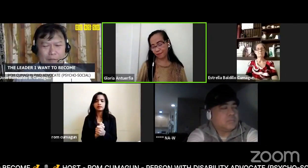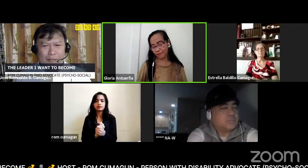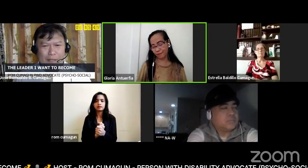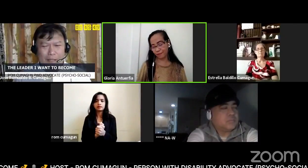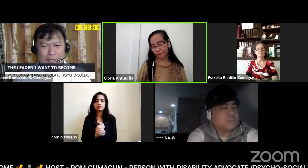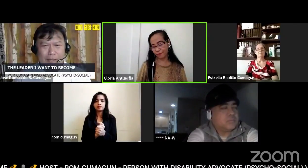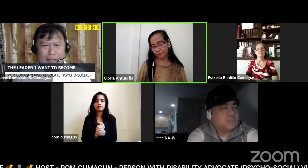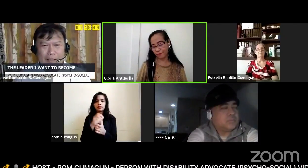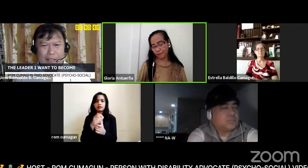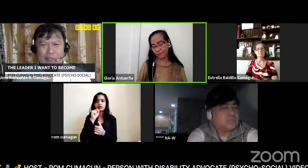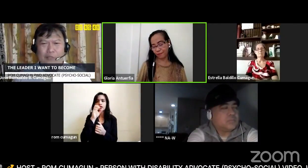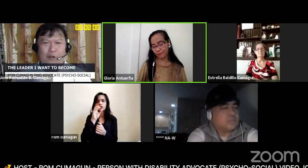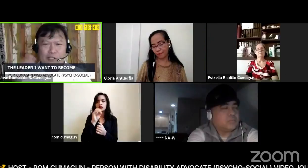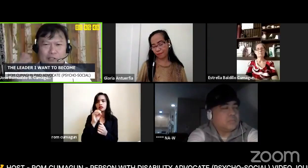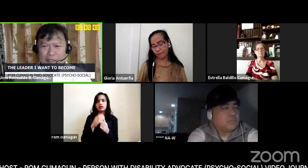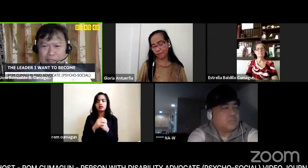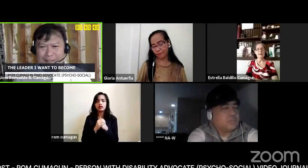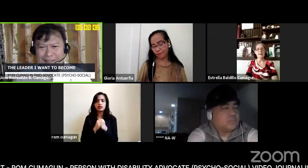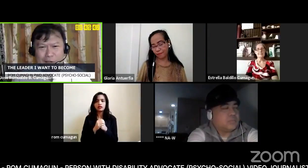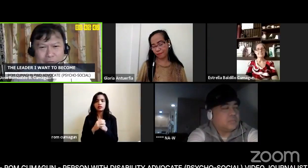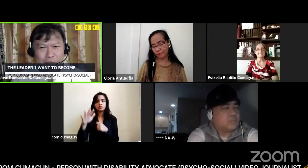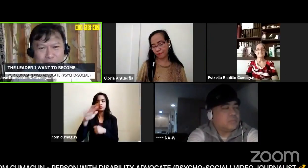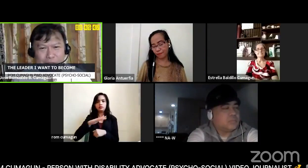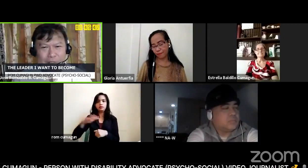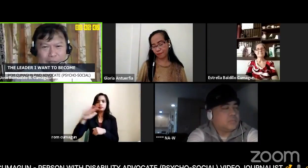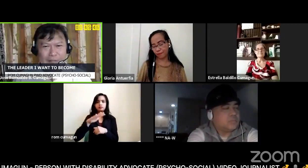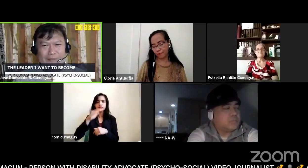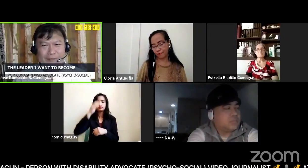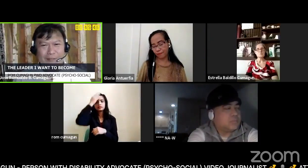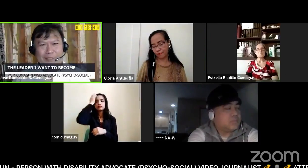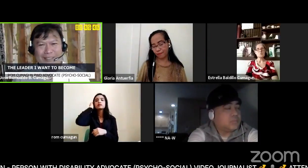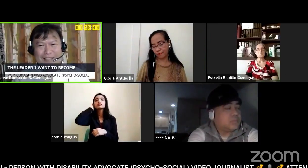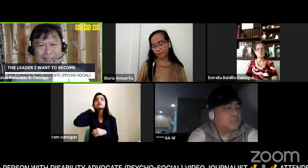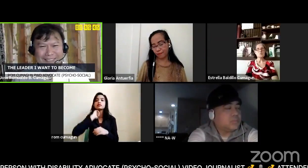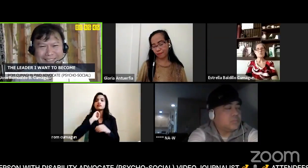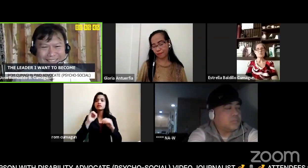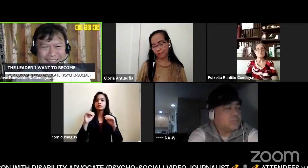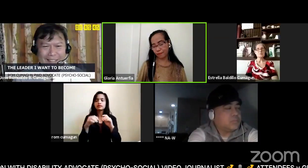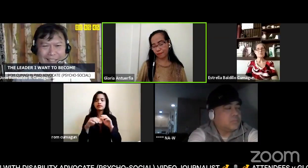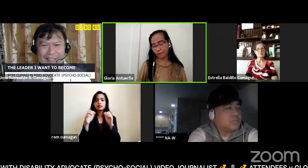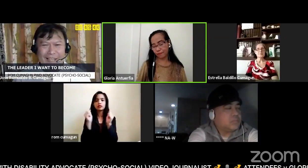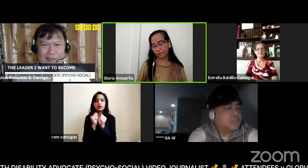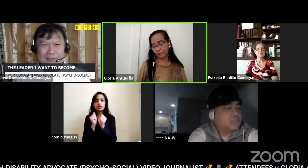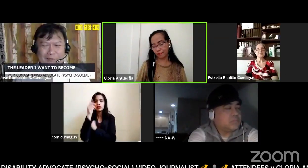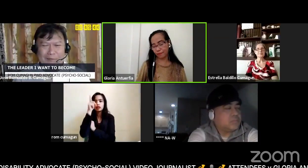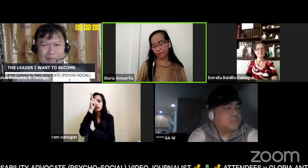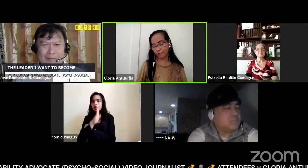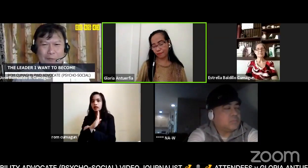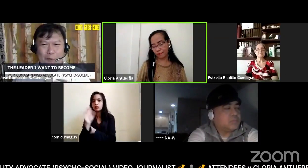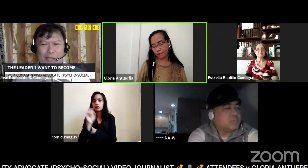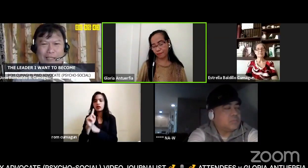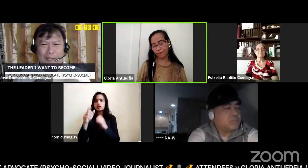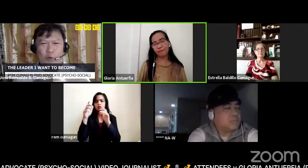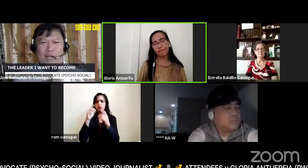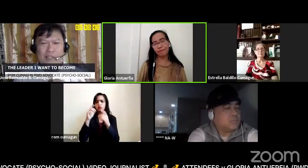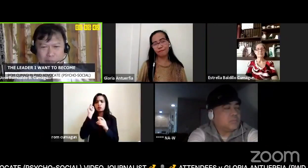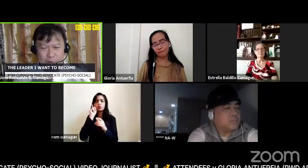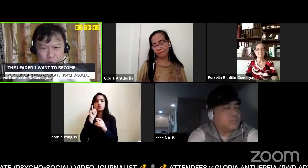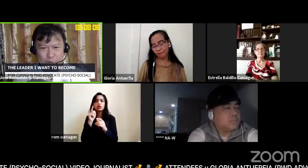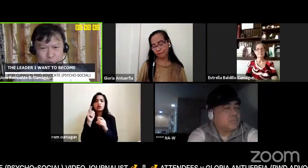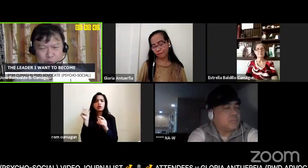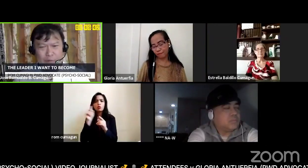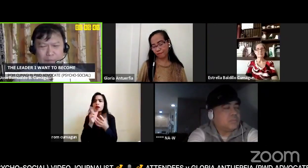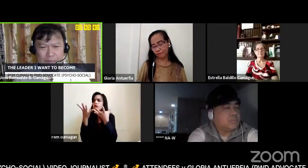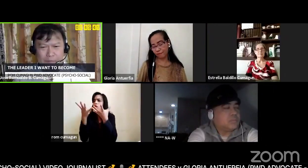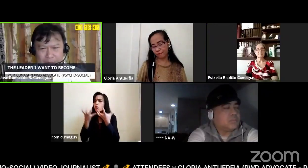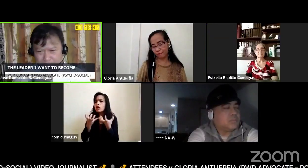Okay, so this constant conversation with God as to what He